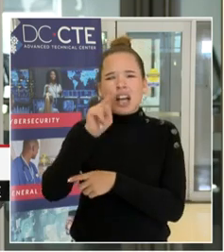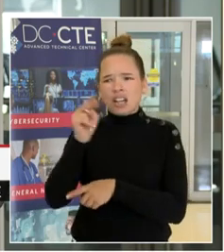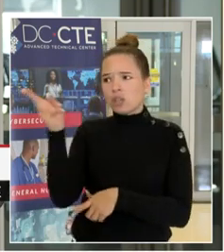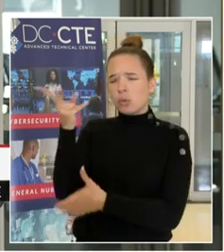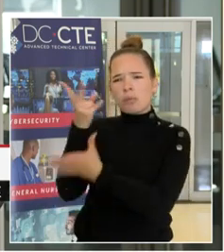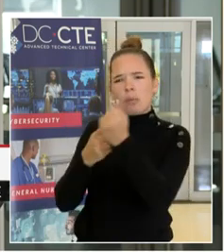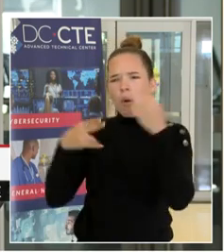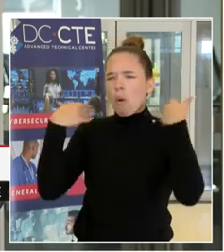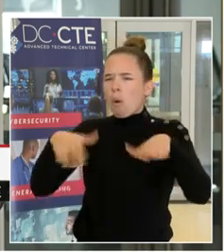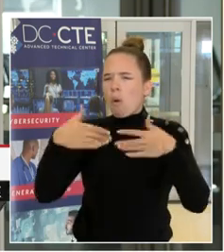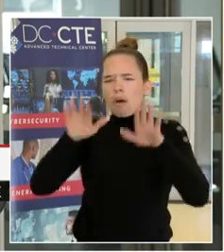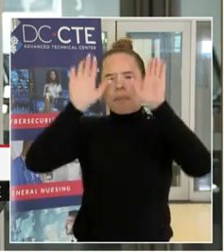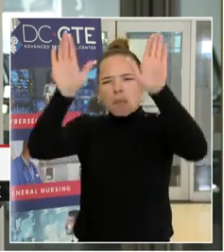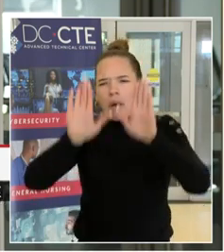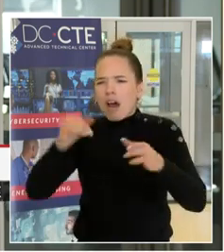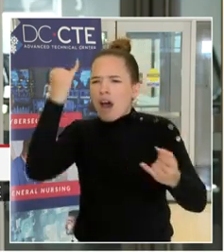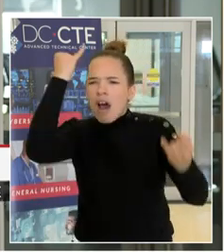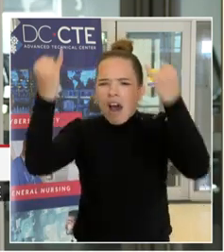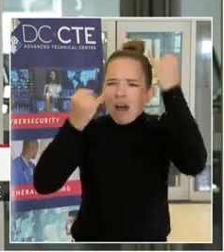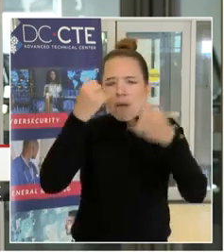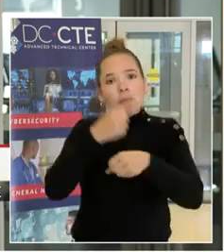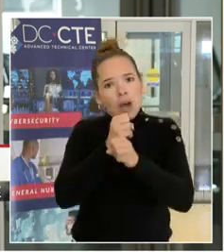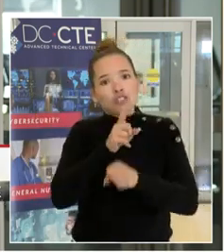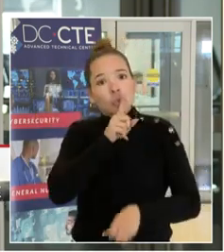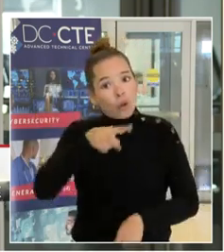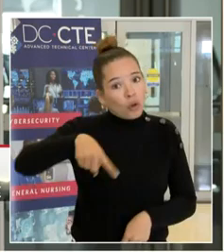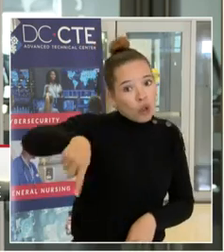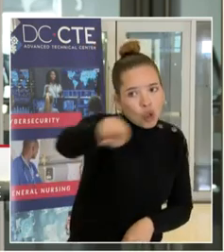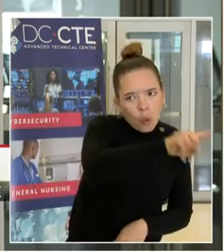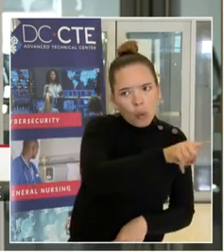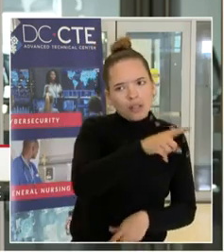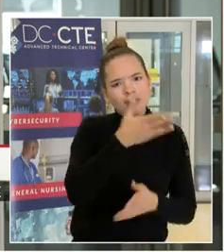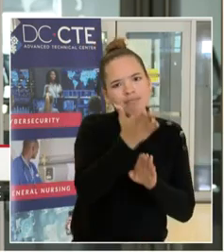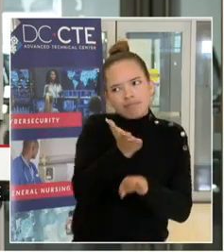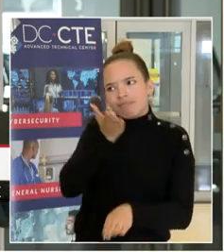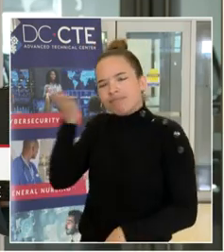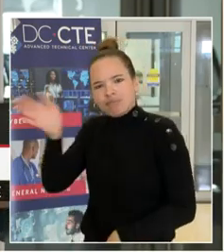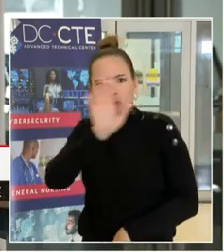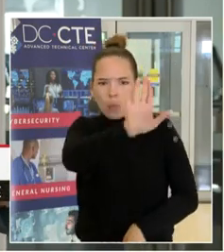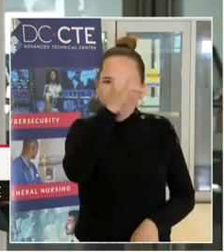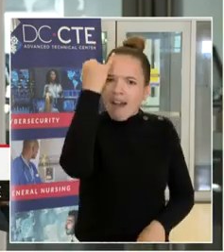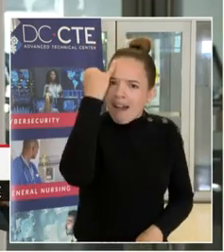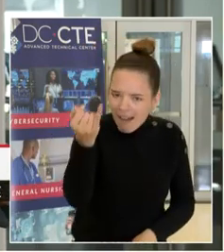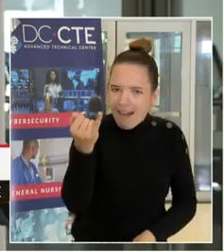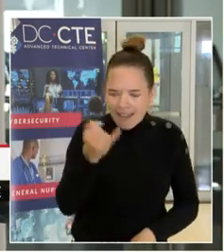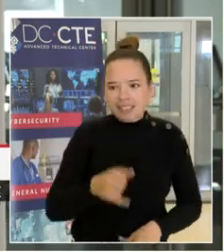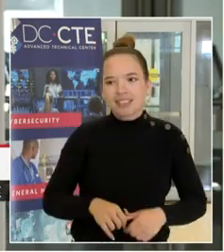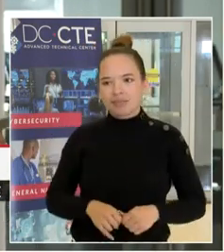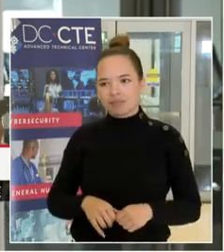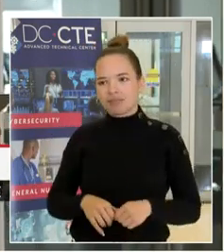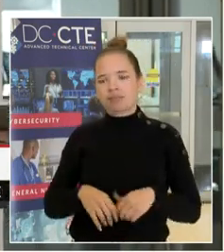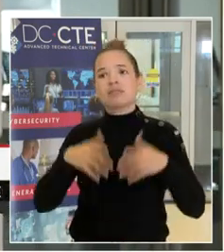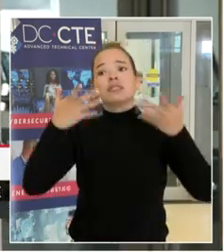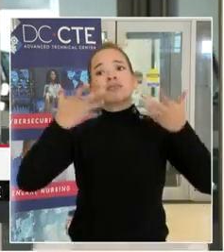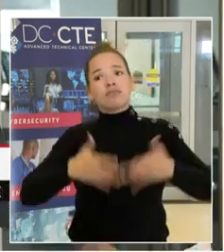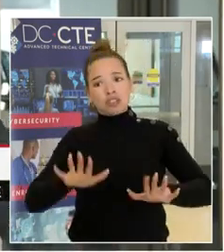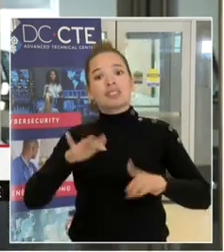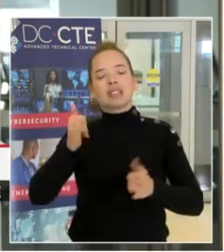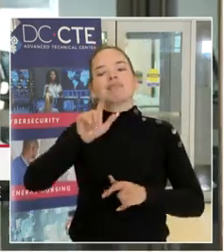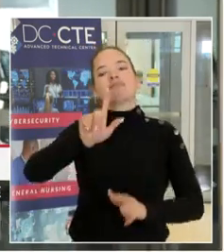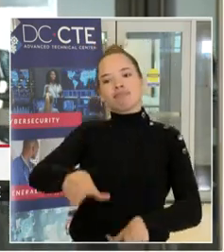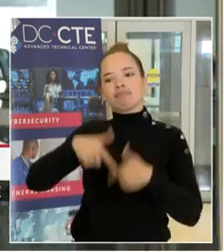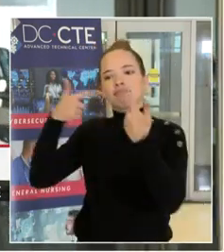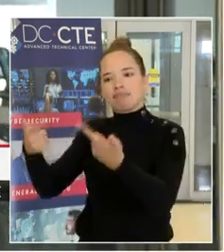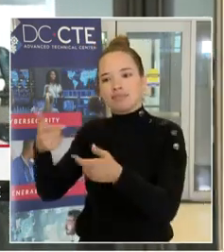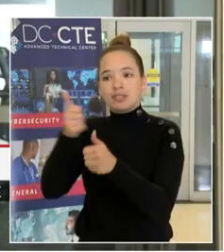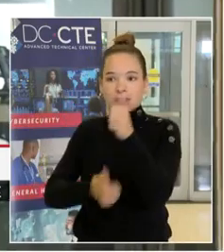big ideas are among them. So with that, I want to turn to the superintendent to talk a little bit more